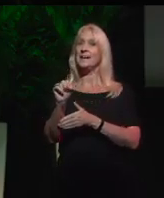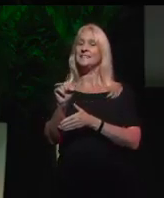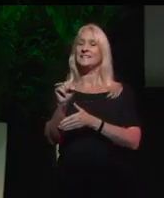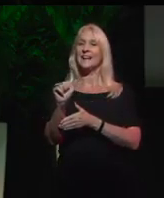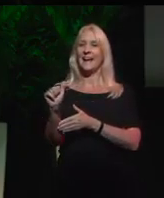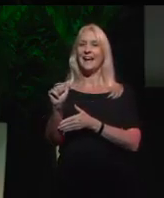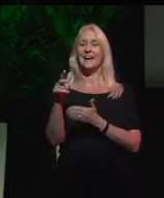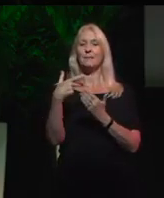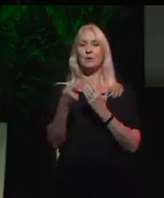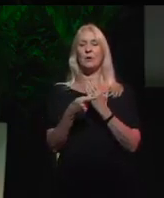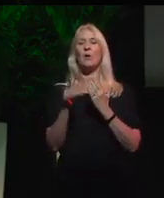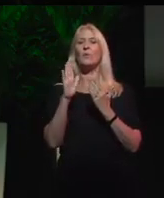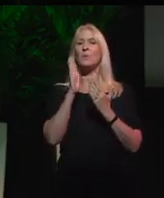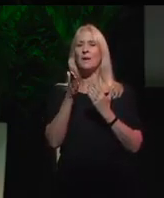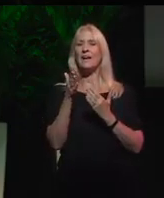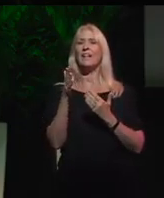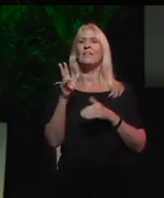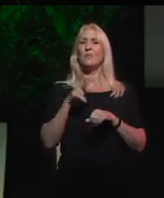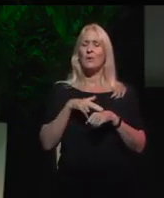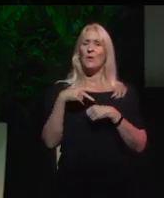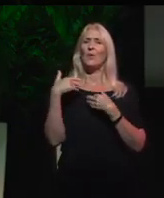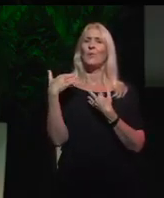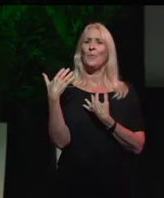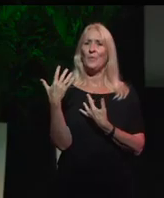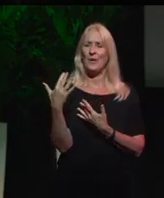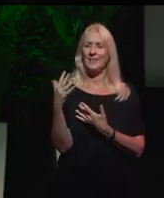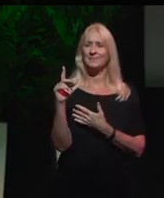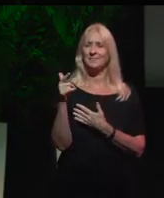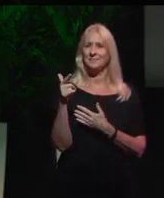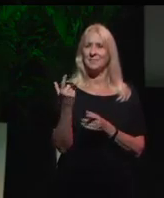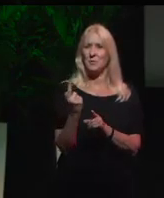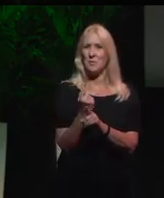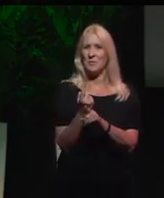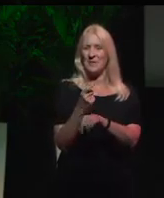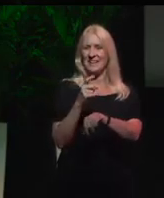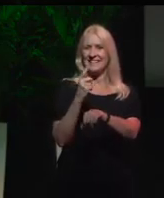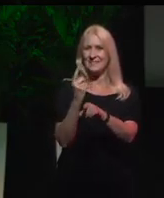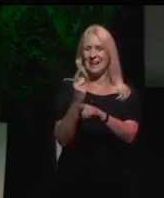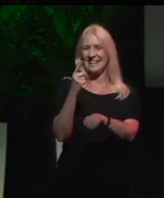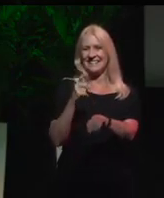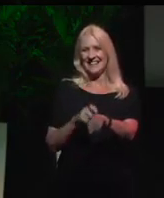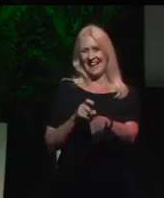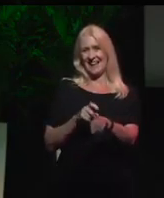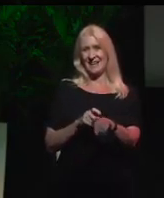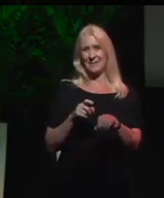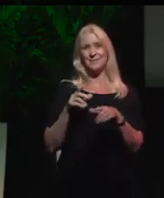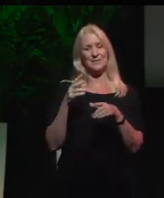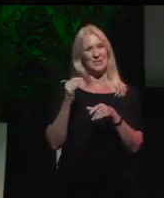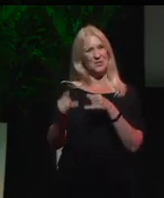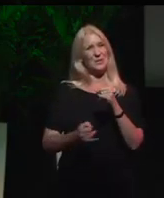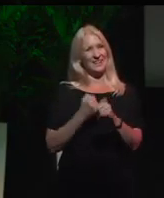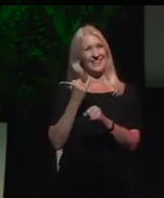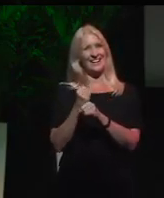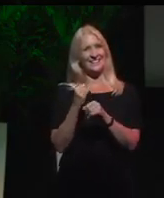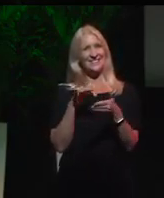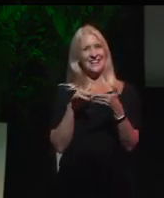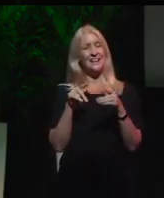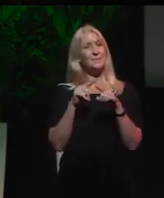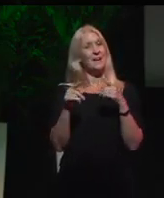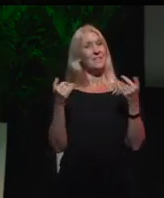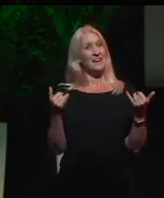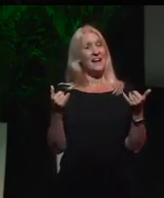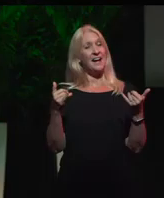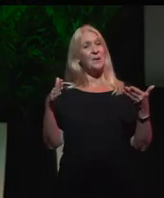Wall noted, await the right and appropriate time to do so. In the meanwhile, we cordially invite you,